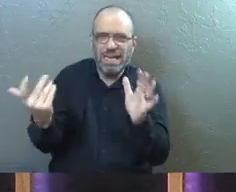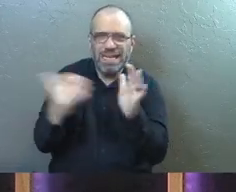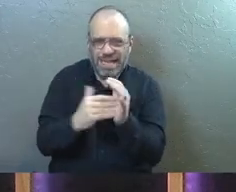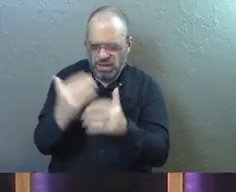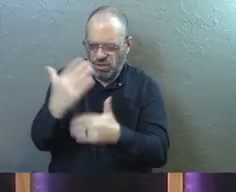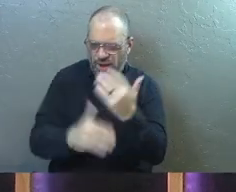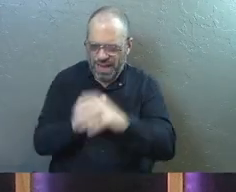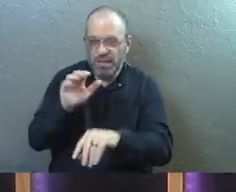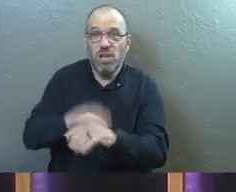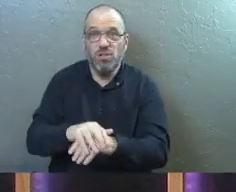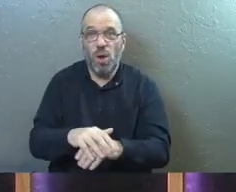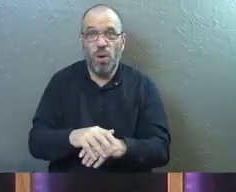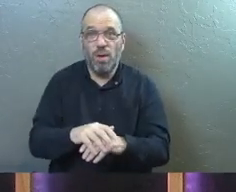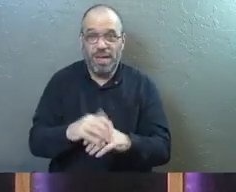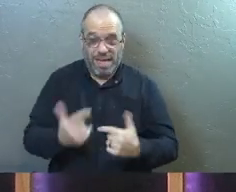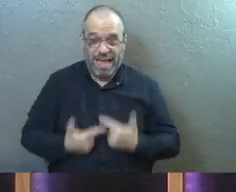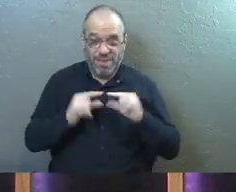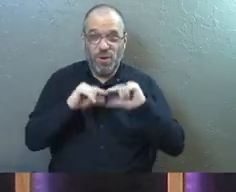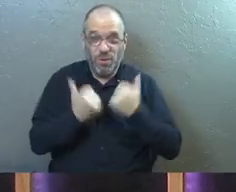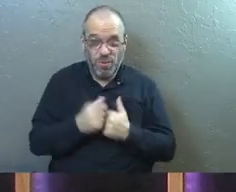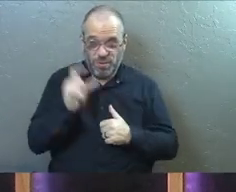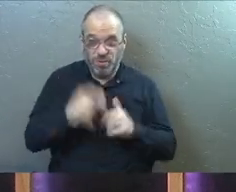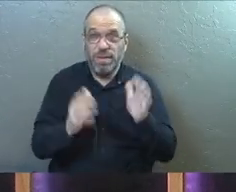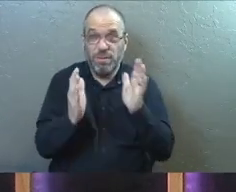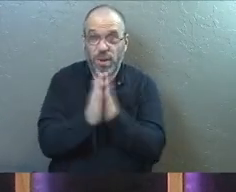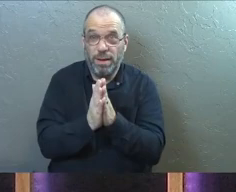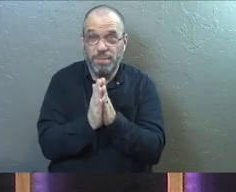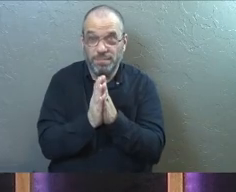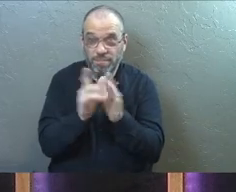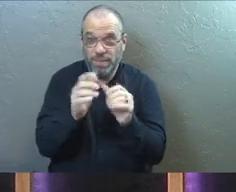over and over again. So if you're in your life group next and you need prayer,